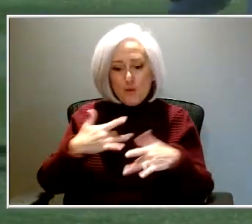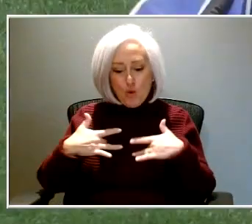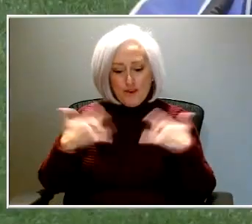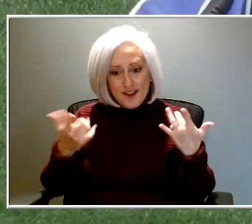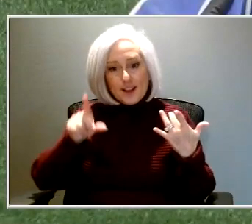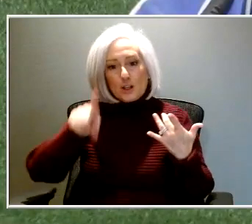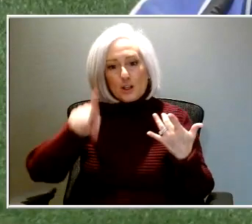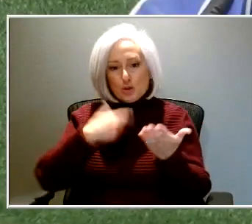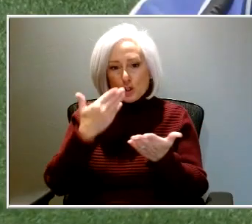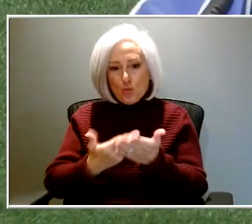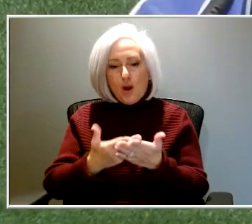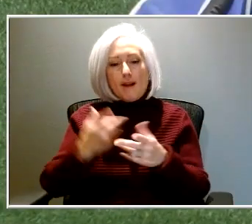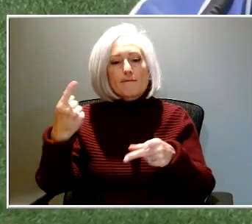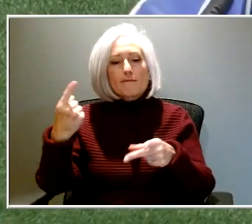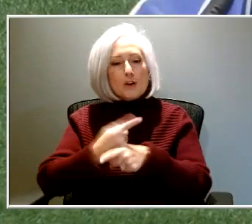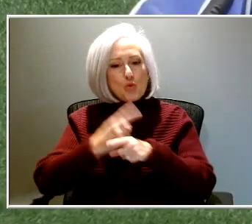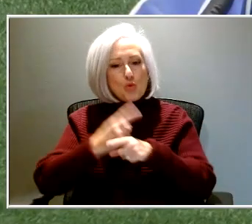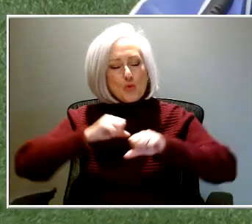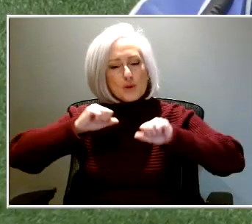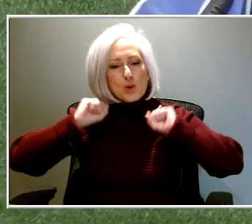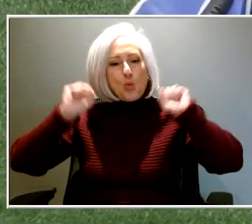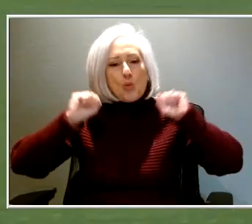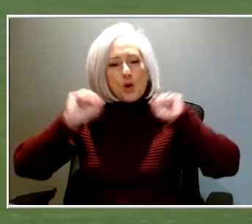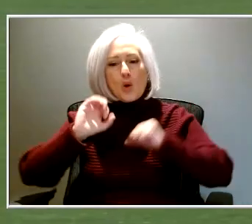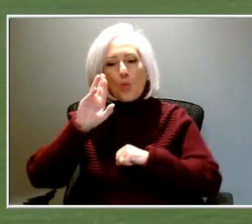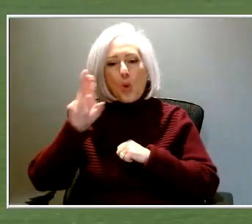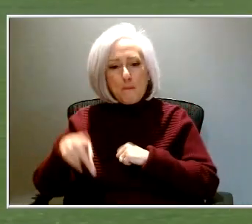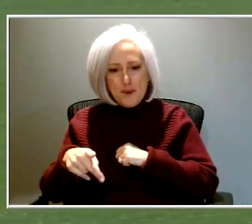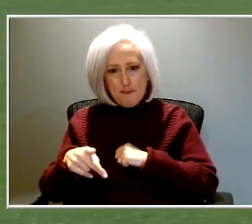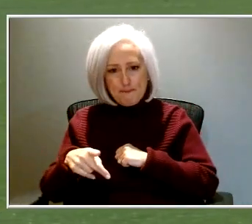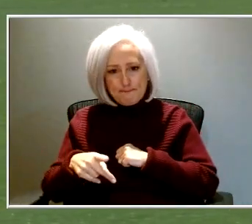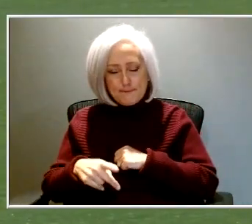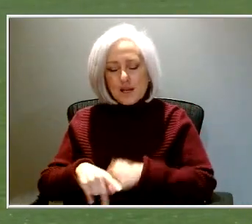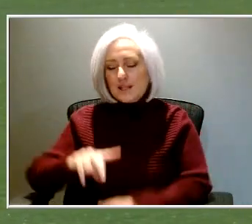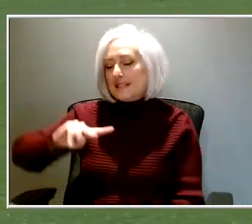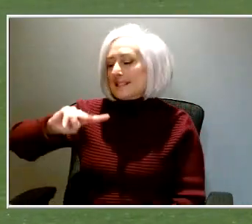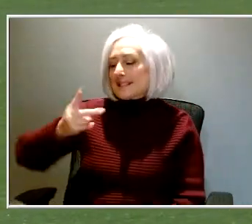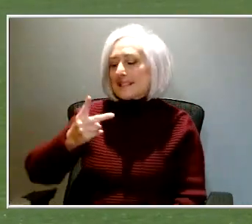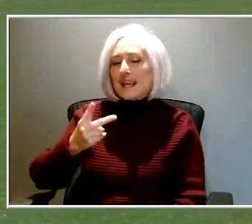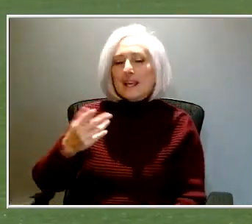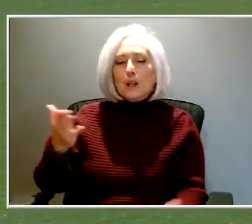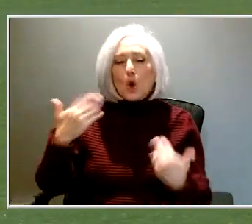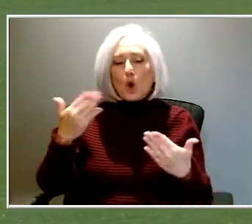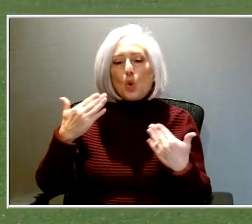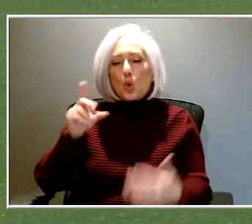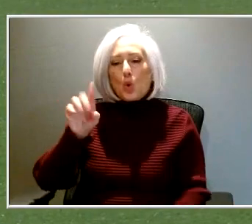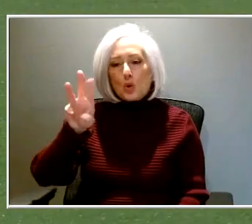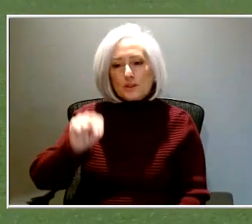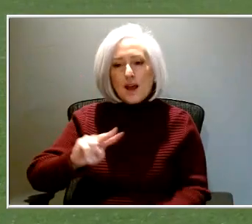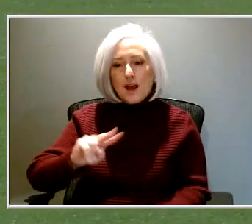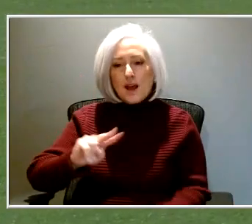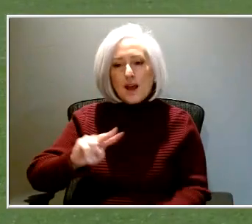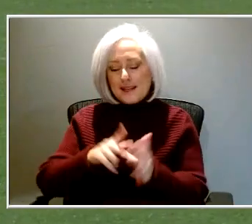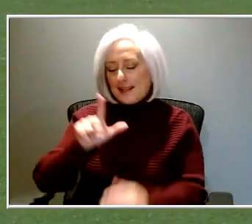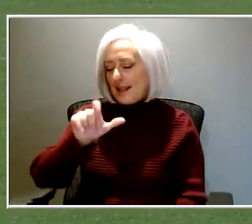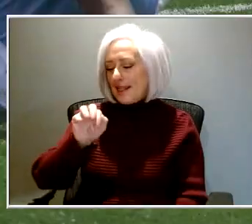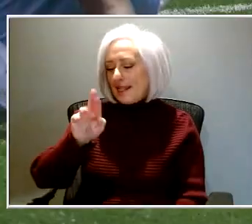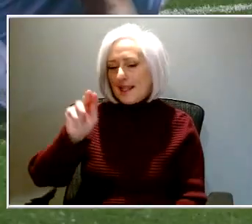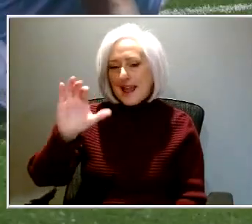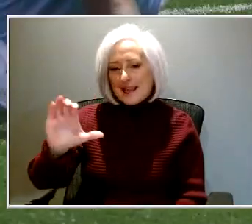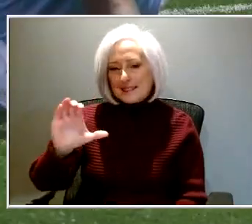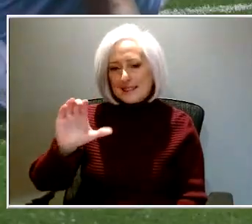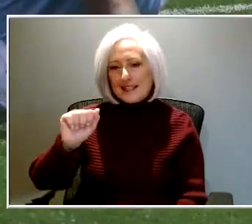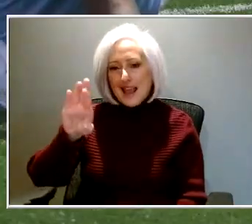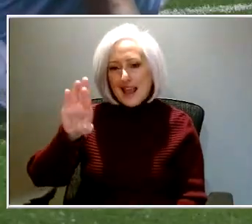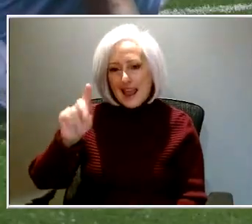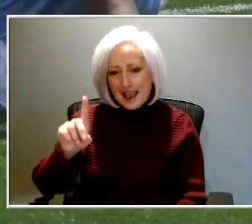properly warm up. The second is a proper cool down. That involves getting the lactic acid out of your quads. You can do some light jogging. You